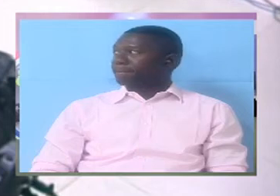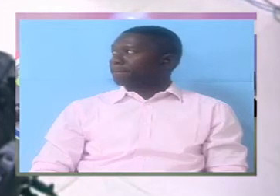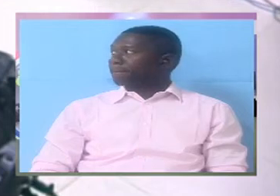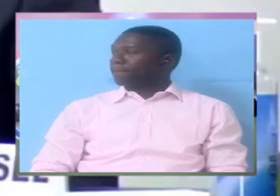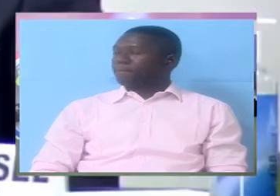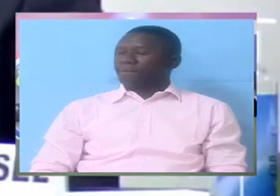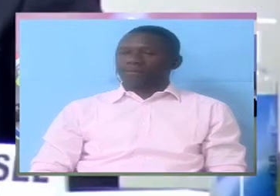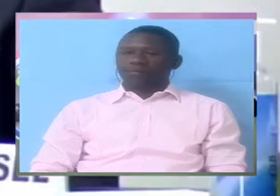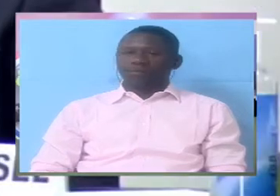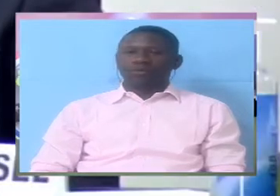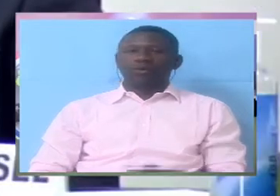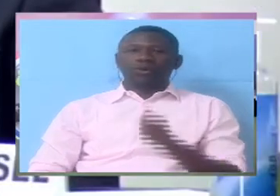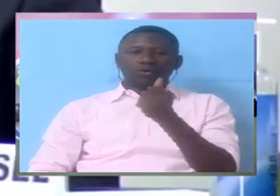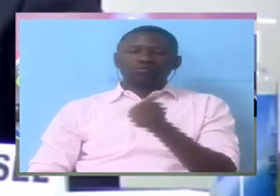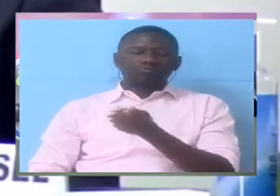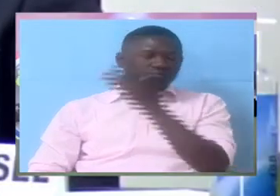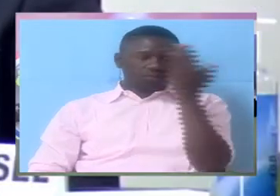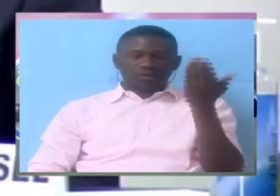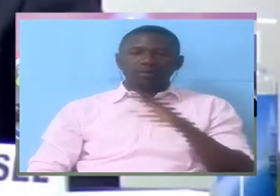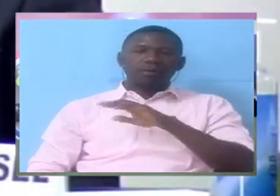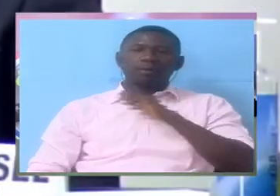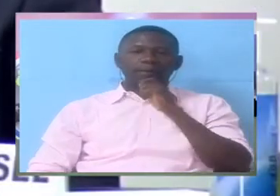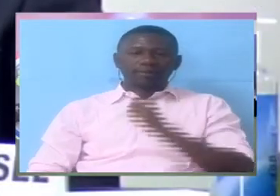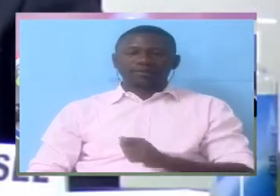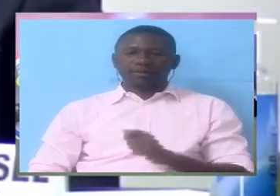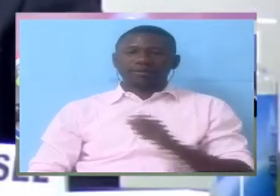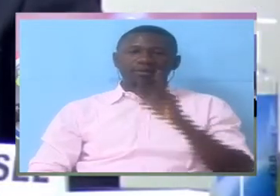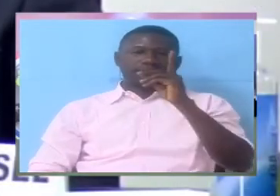Good morning, Mr. Drammeh. Welcome to the TRRC.